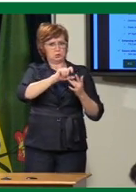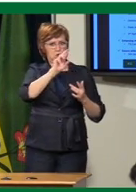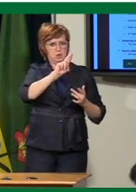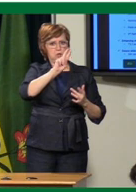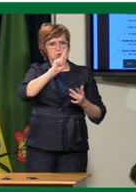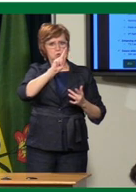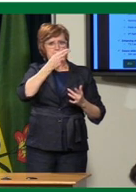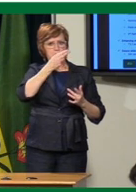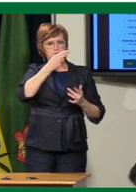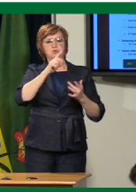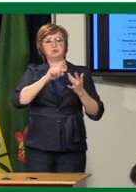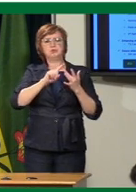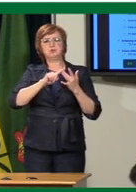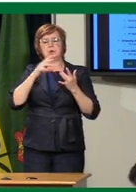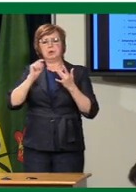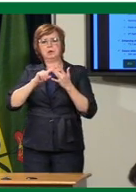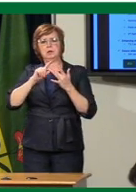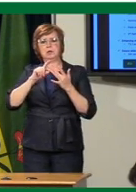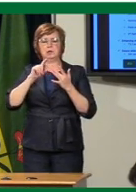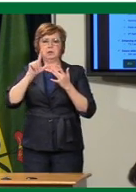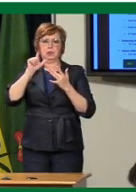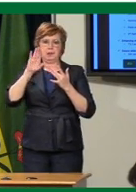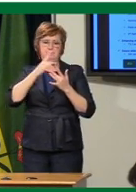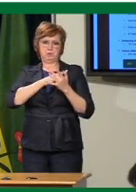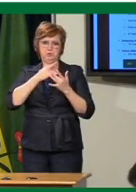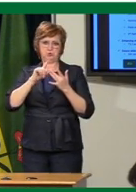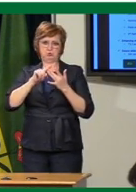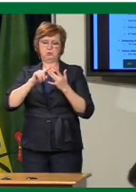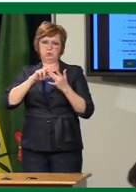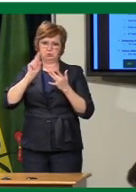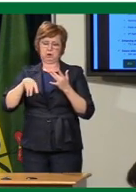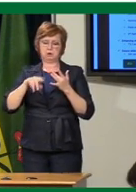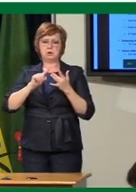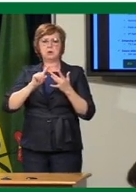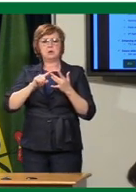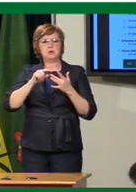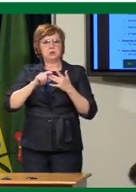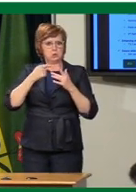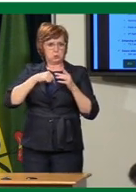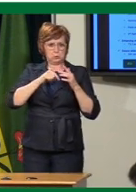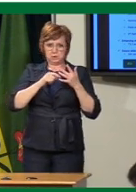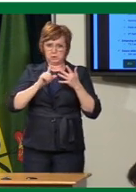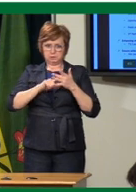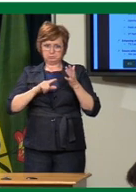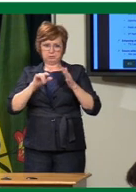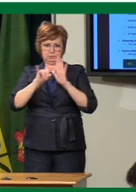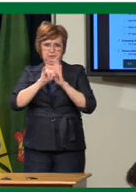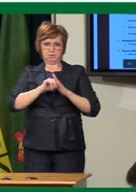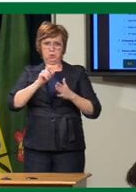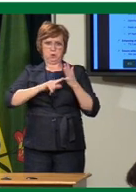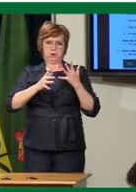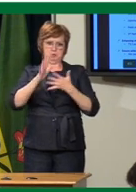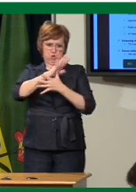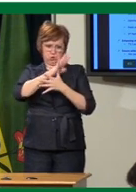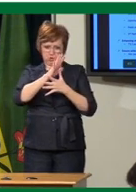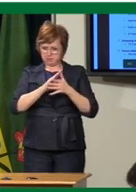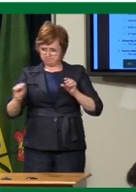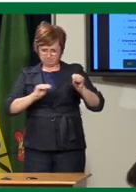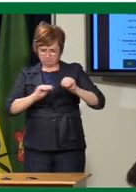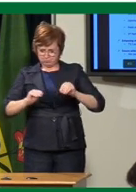prioritize testing or the processing of those tests for symptomatic samples, and our turnaround time is 24 hours for